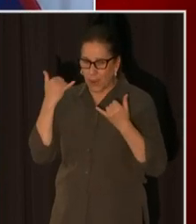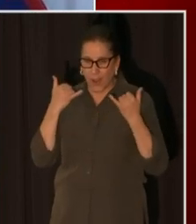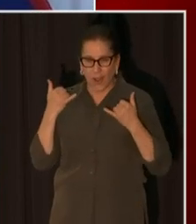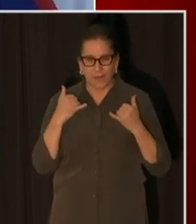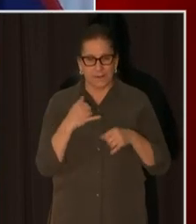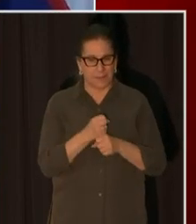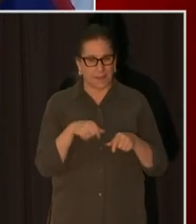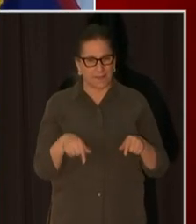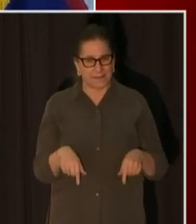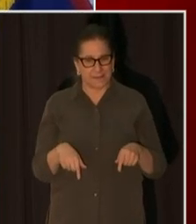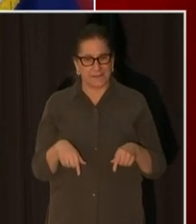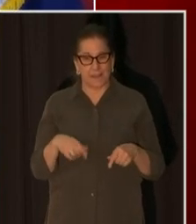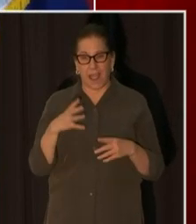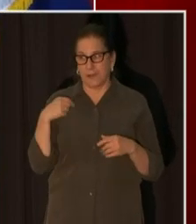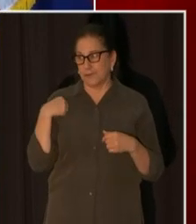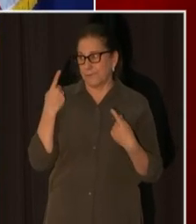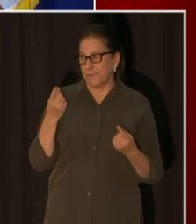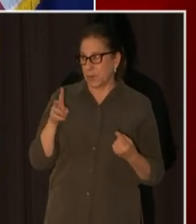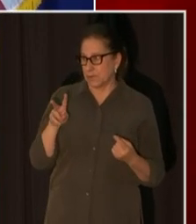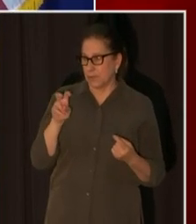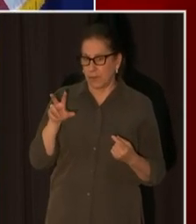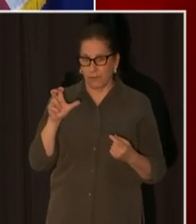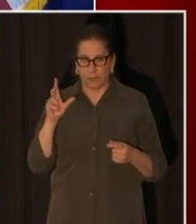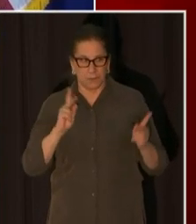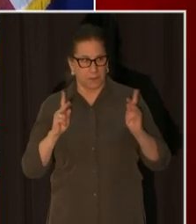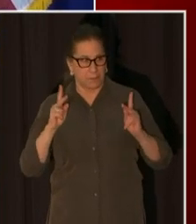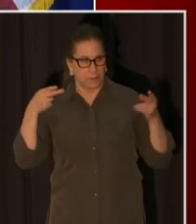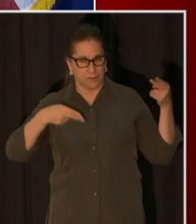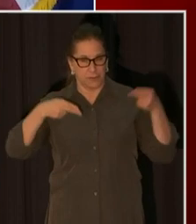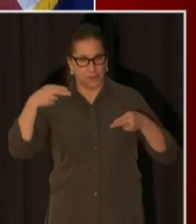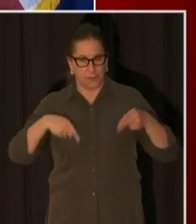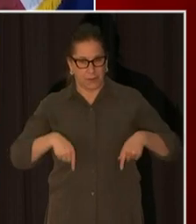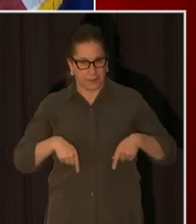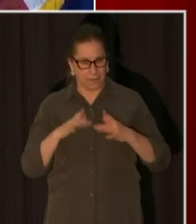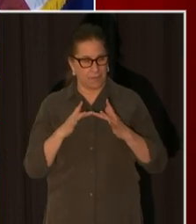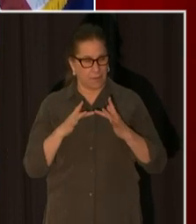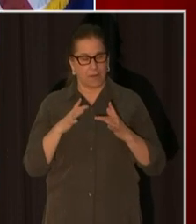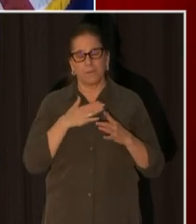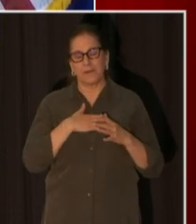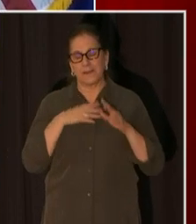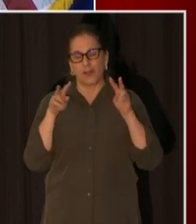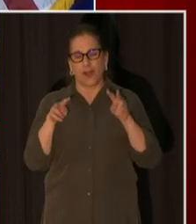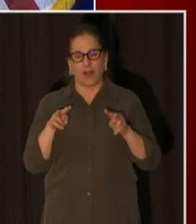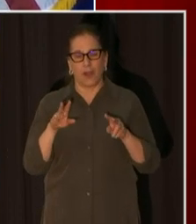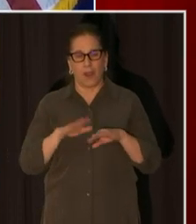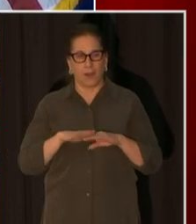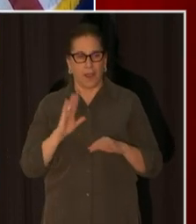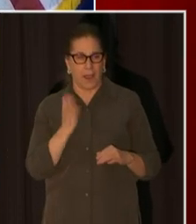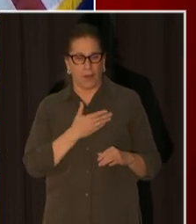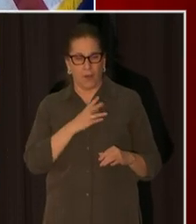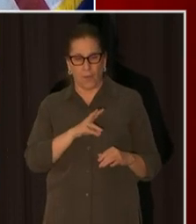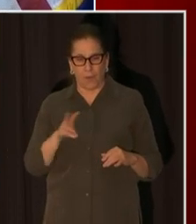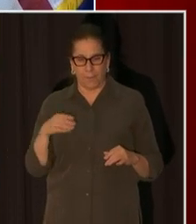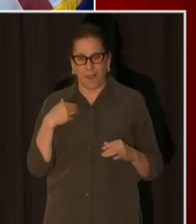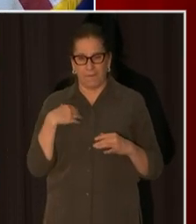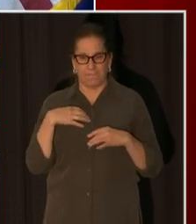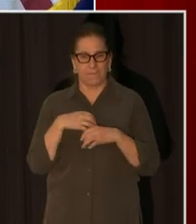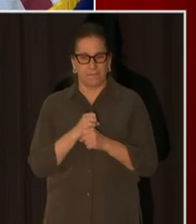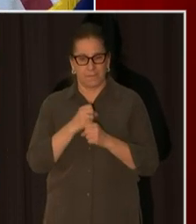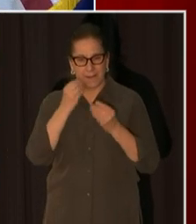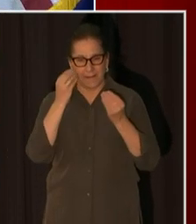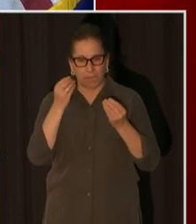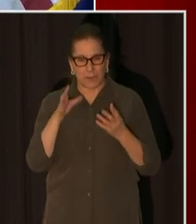Coronavirus.dc.gov, you can find all of the information regarding all of the unemployment insurance programs that DOES has to offer. Thank you for this